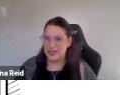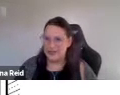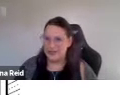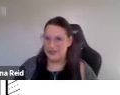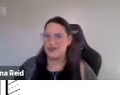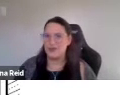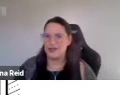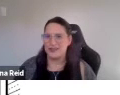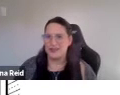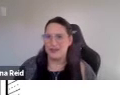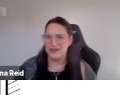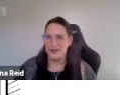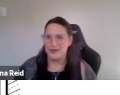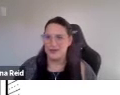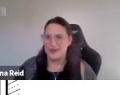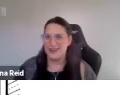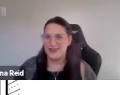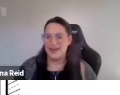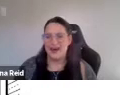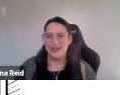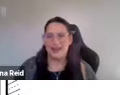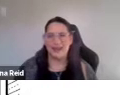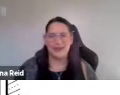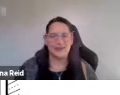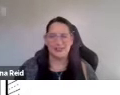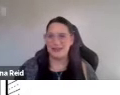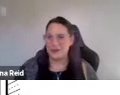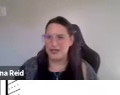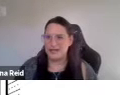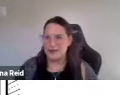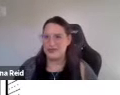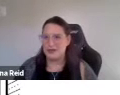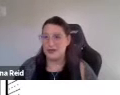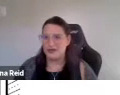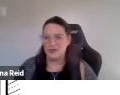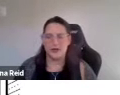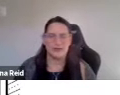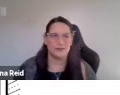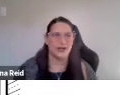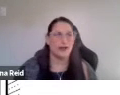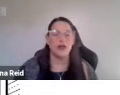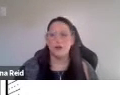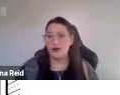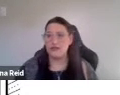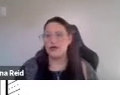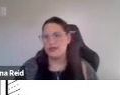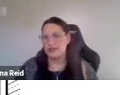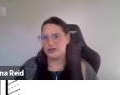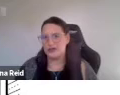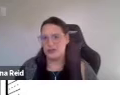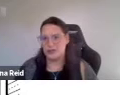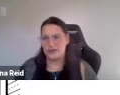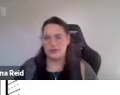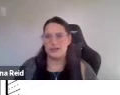turtle mascot. So we are the Terps. We are the ones that you might see our basketball team or our football team playing. We're also a